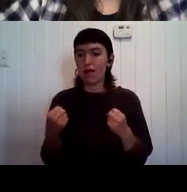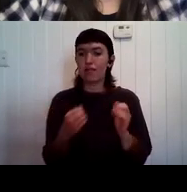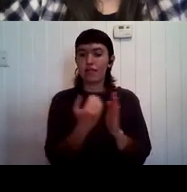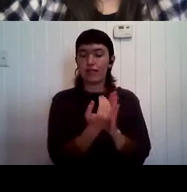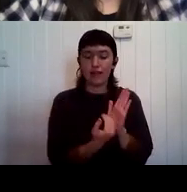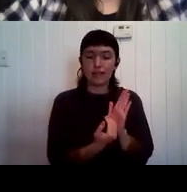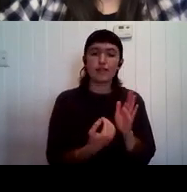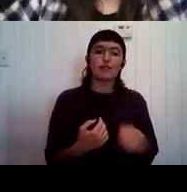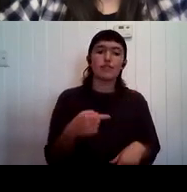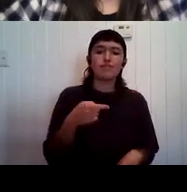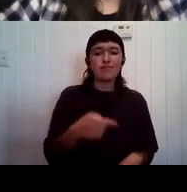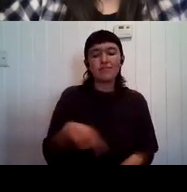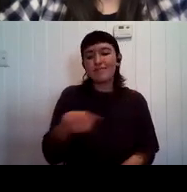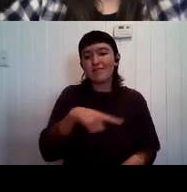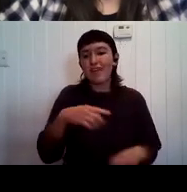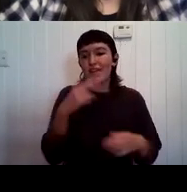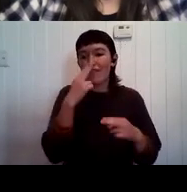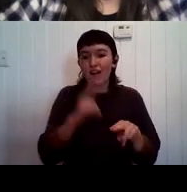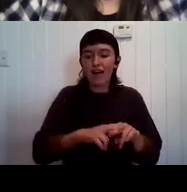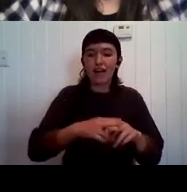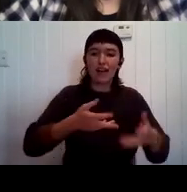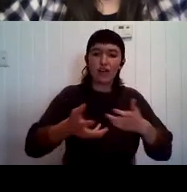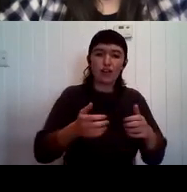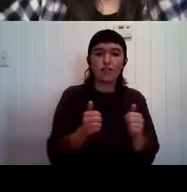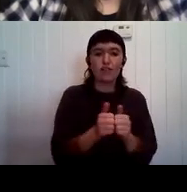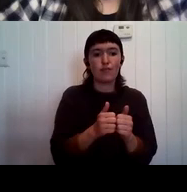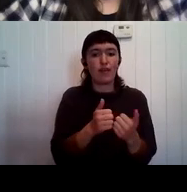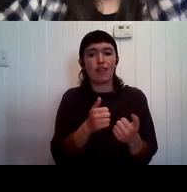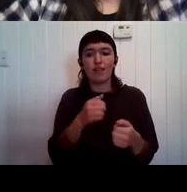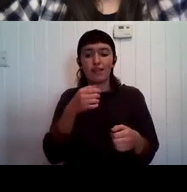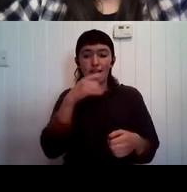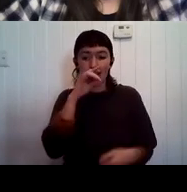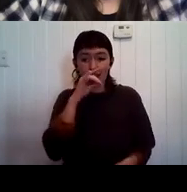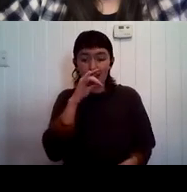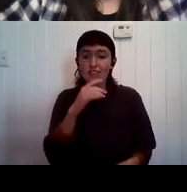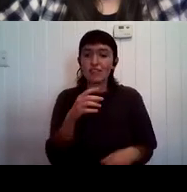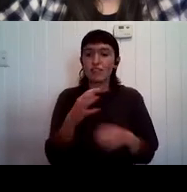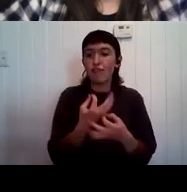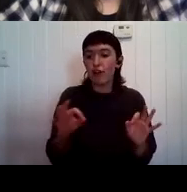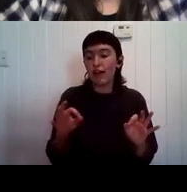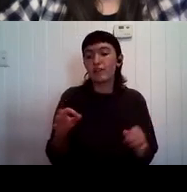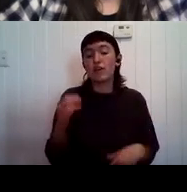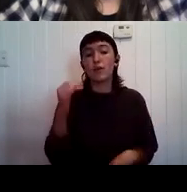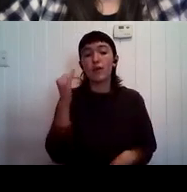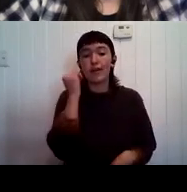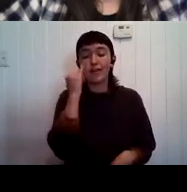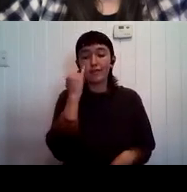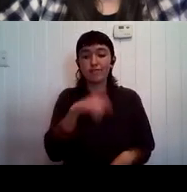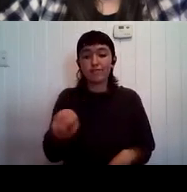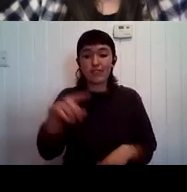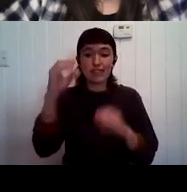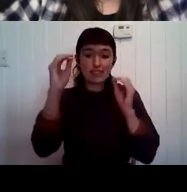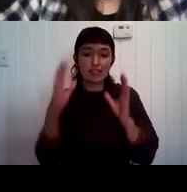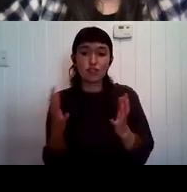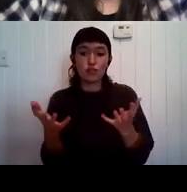world. And at this point, it's free of charge. So if you're interested for the teachers, please let us know and we can teach a lot of different lessons about